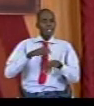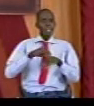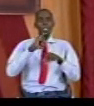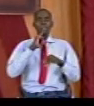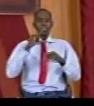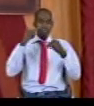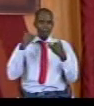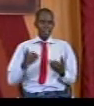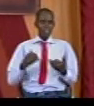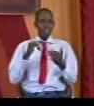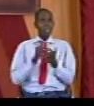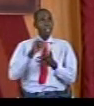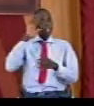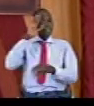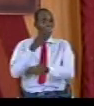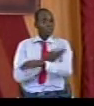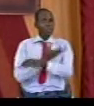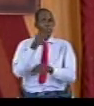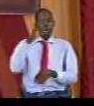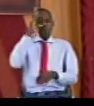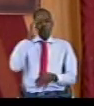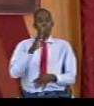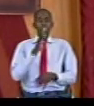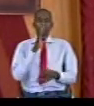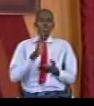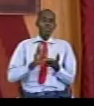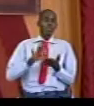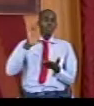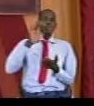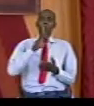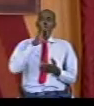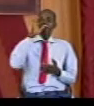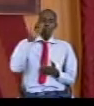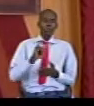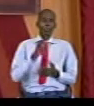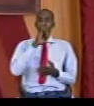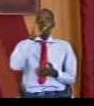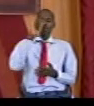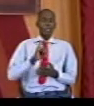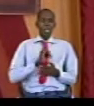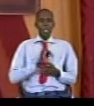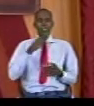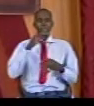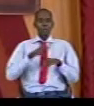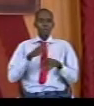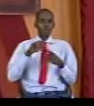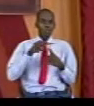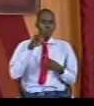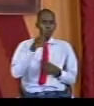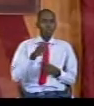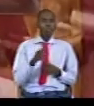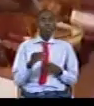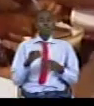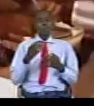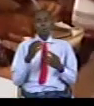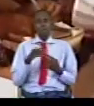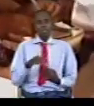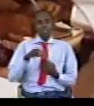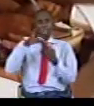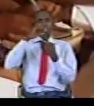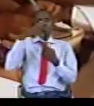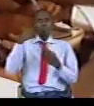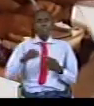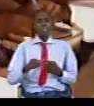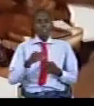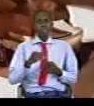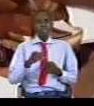Man shall be glorified. Verily, verily, I say unto you, except a corn of wheat fall into the ground and die,